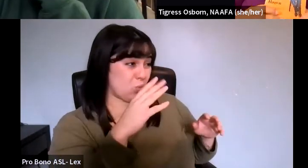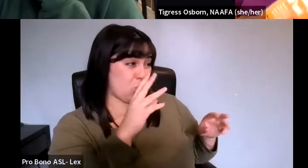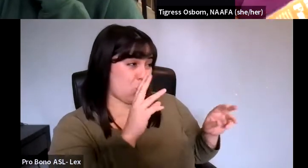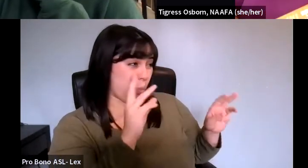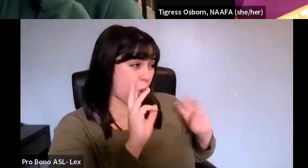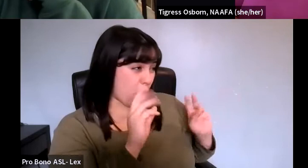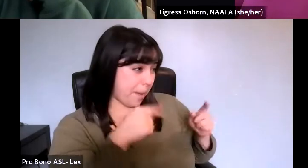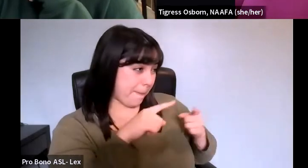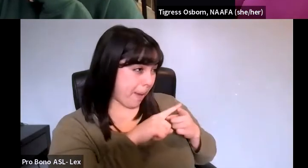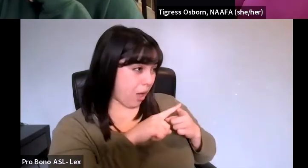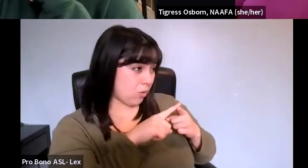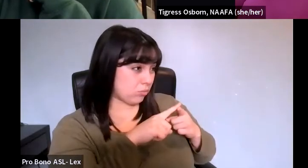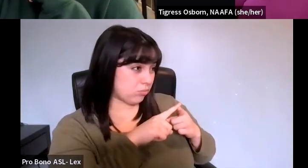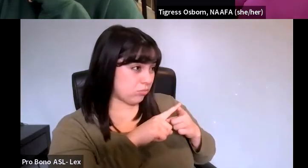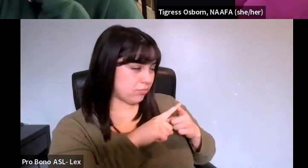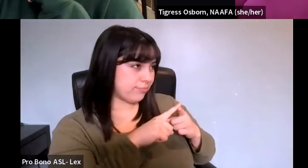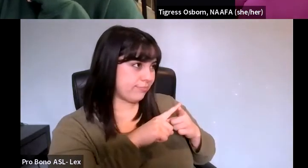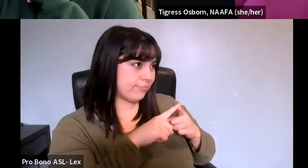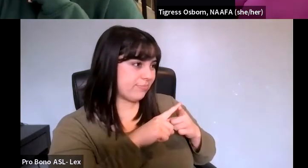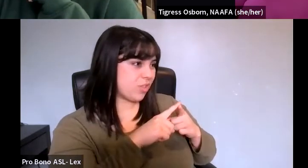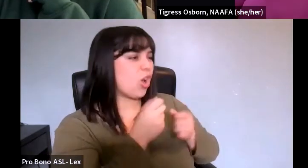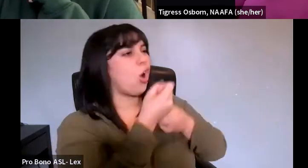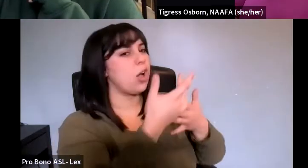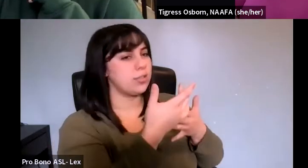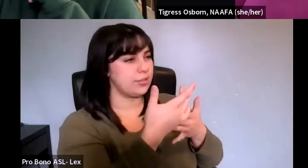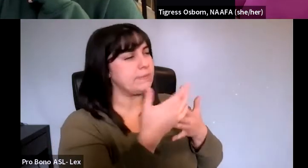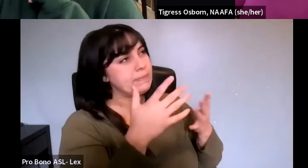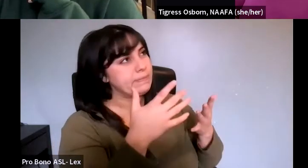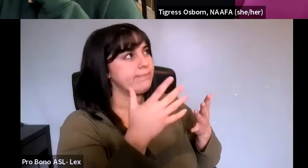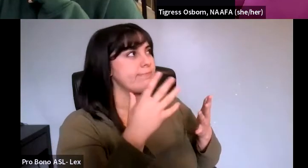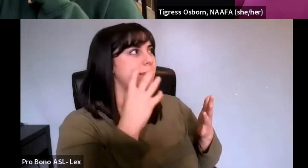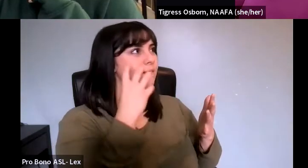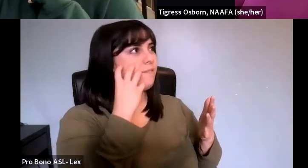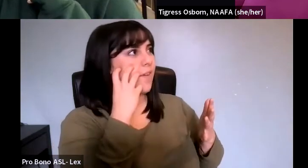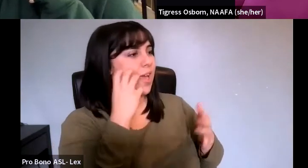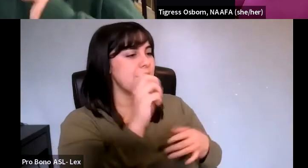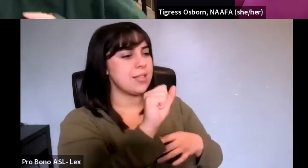Let me see how I can say this in a very diplomatic way.